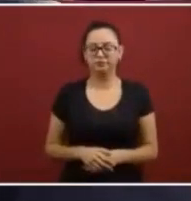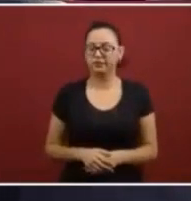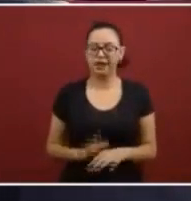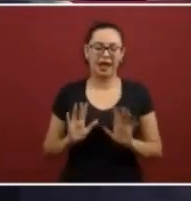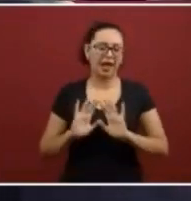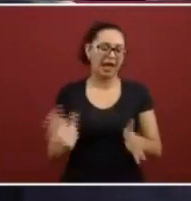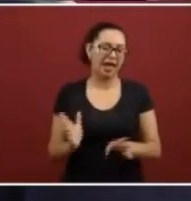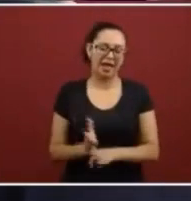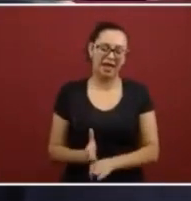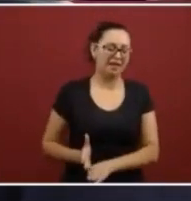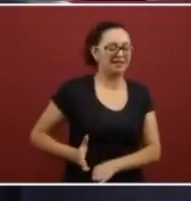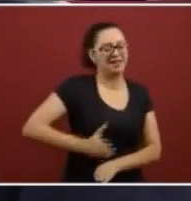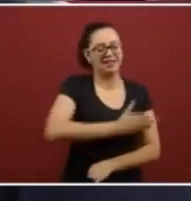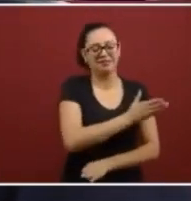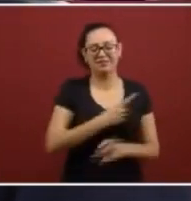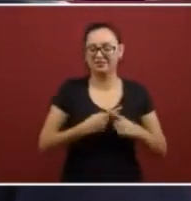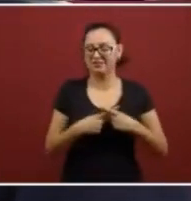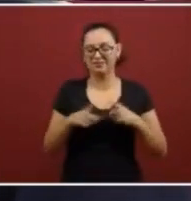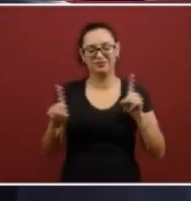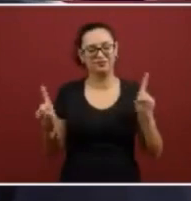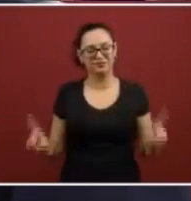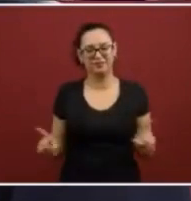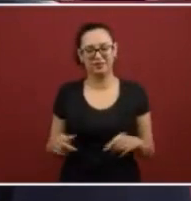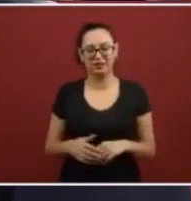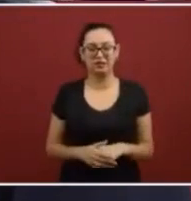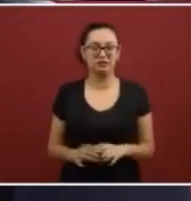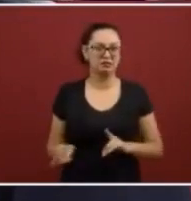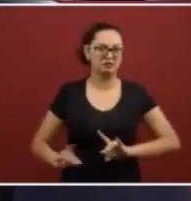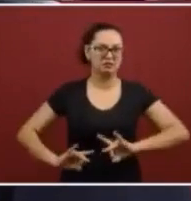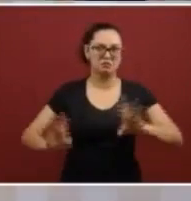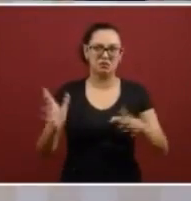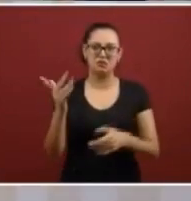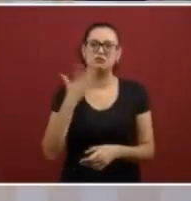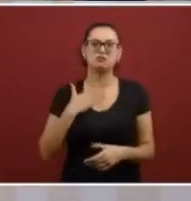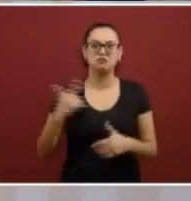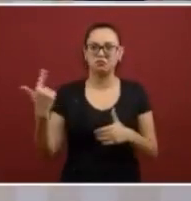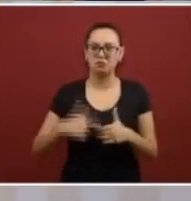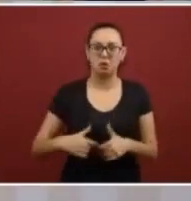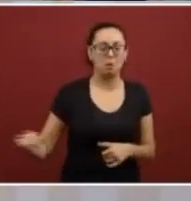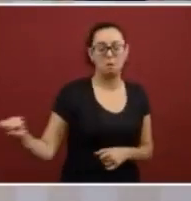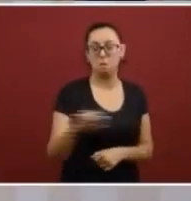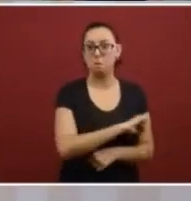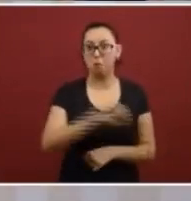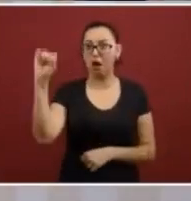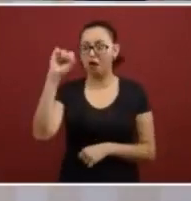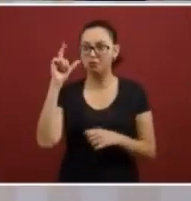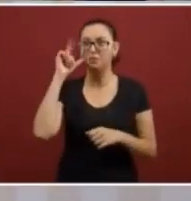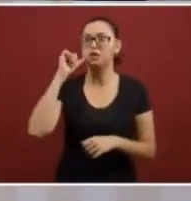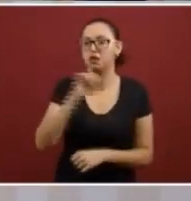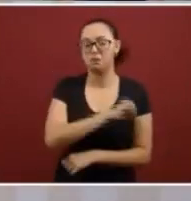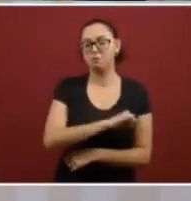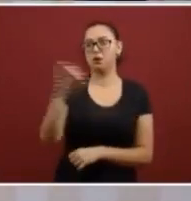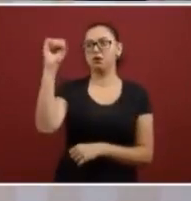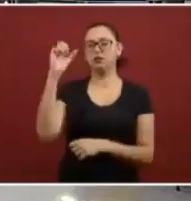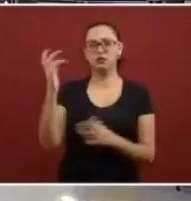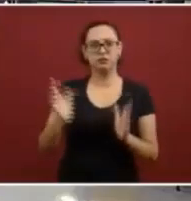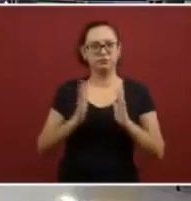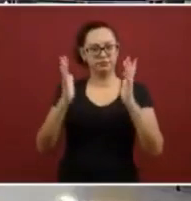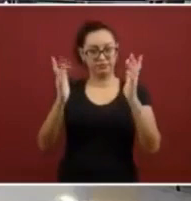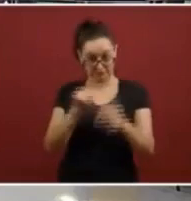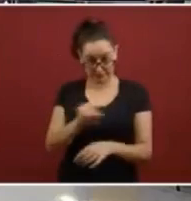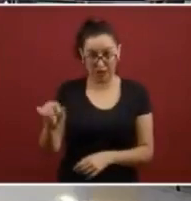bills for all consumers. de que había It's not going to be gasolinazos, like it used ¿se to be acuerdan? where they would do de cómo